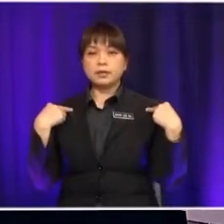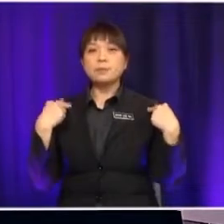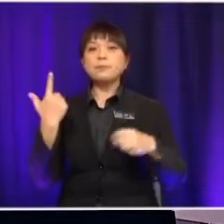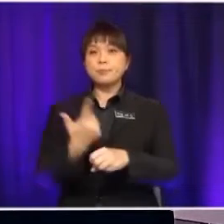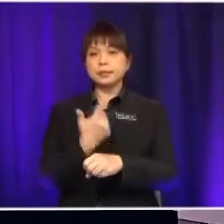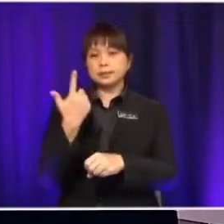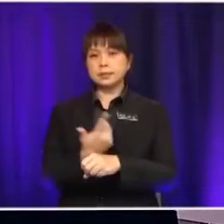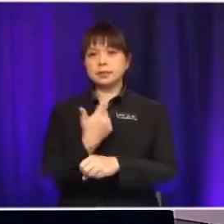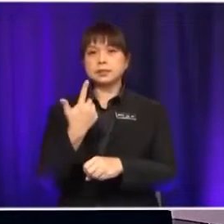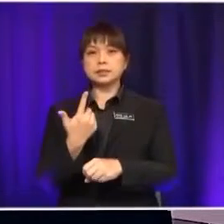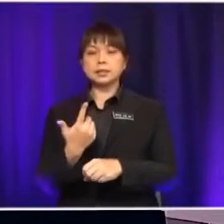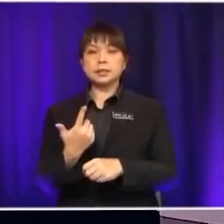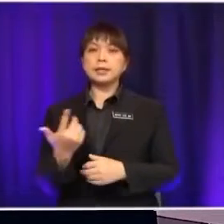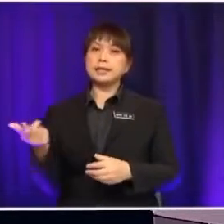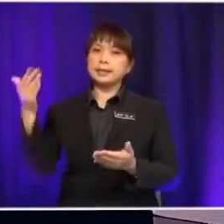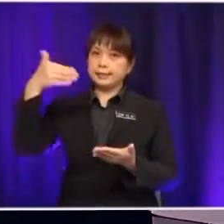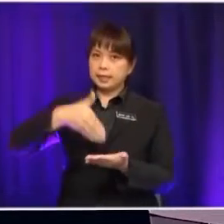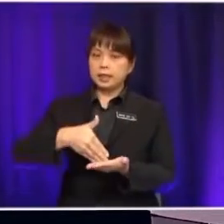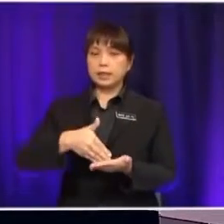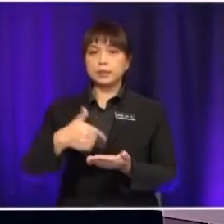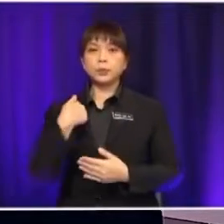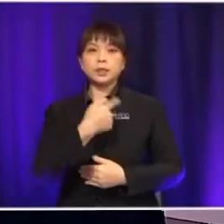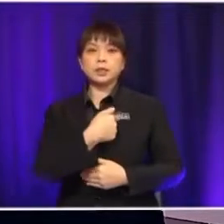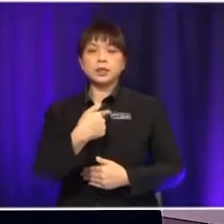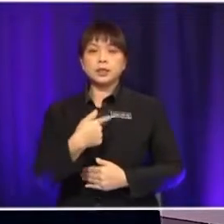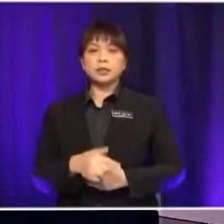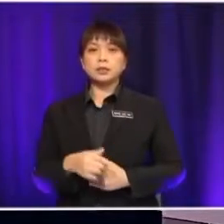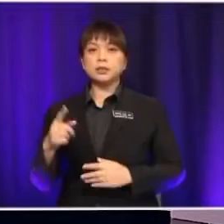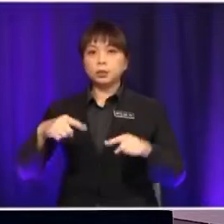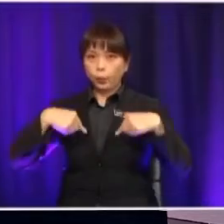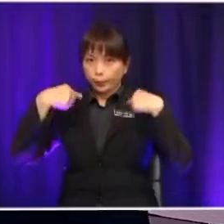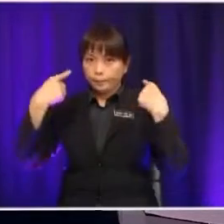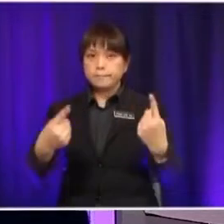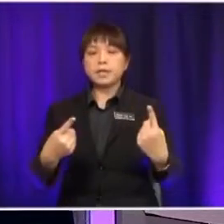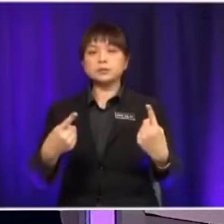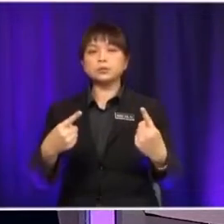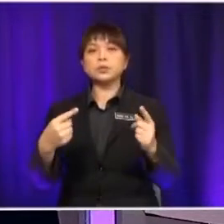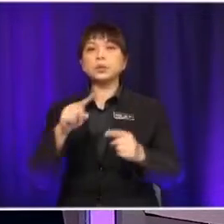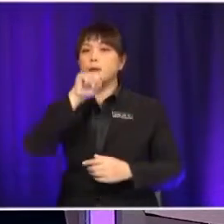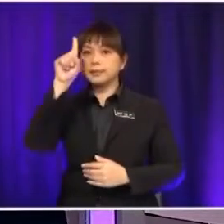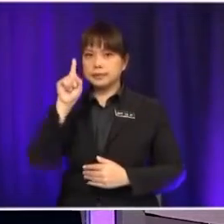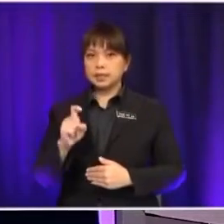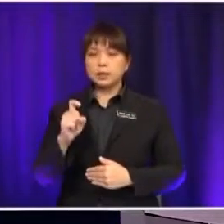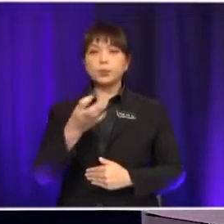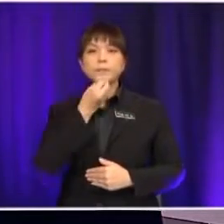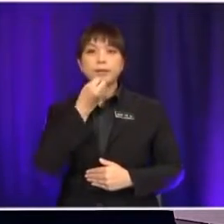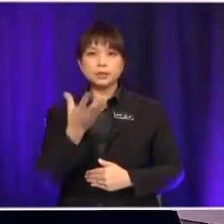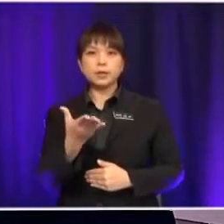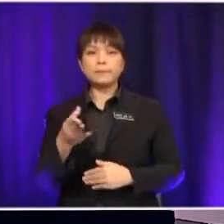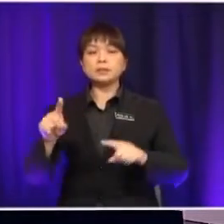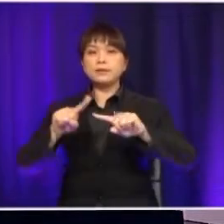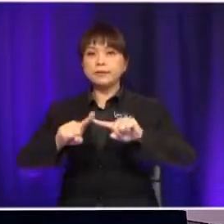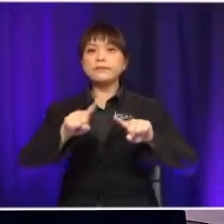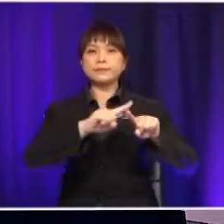right. Again, we go back to this task, we go back to these questions, right? Just now we have mentioned about differences between a laptop